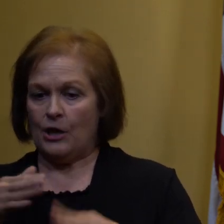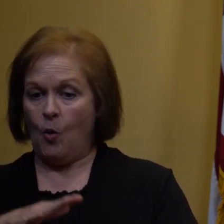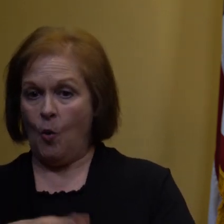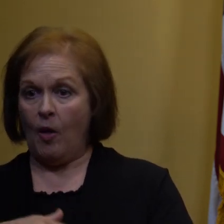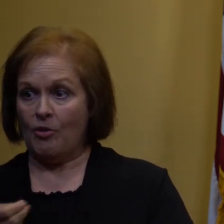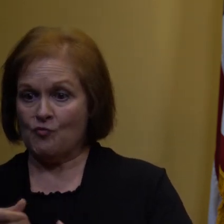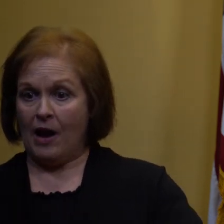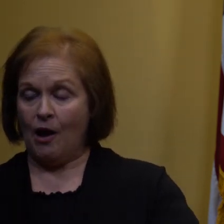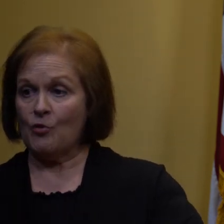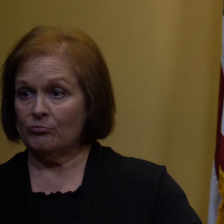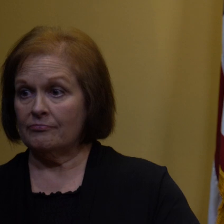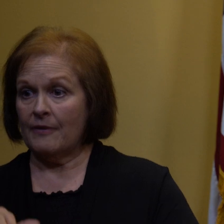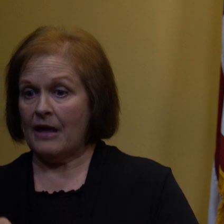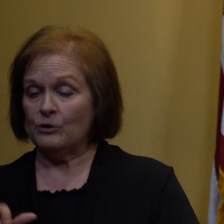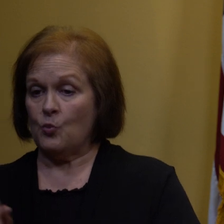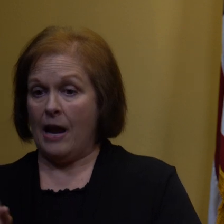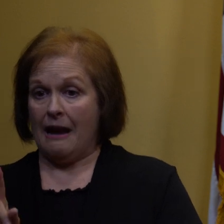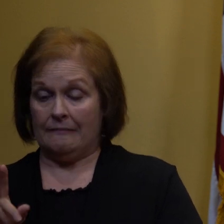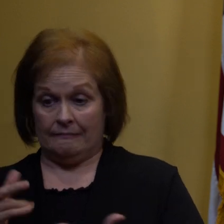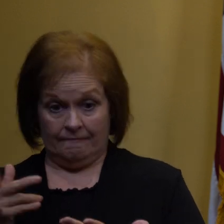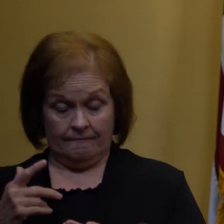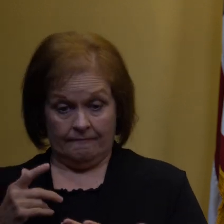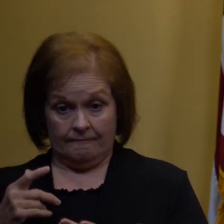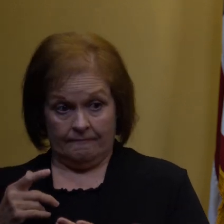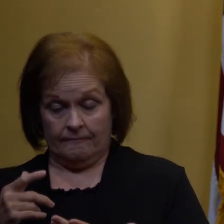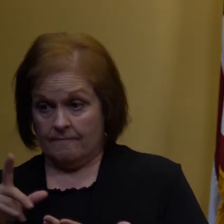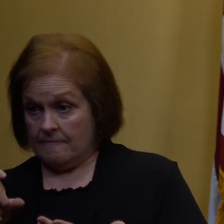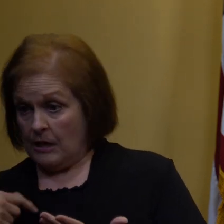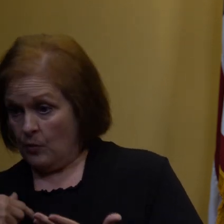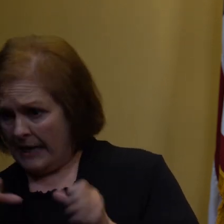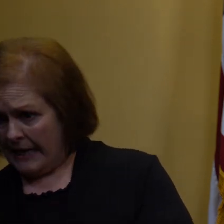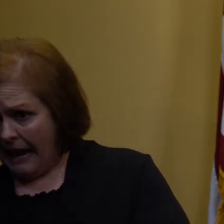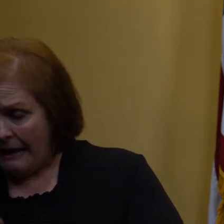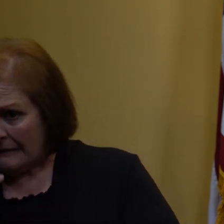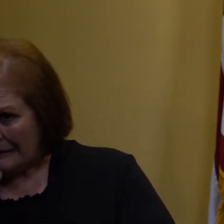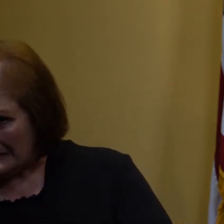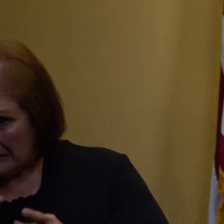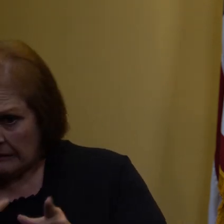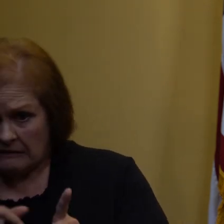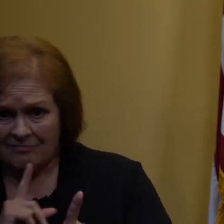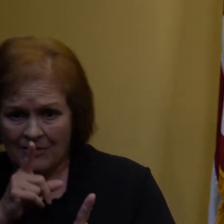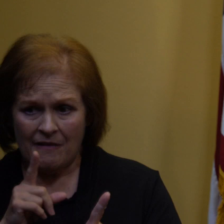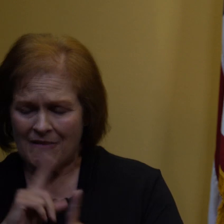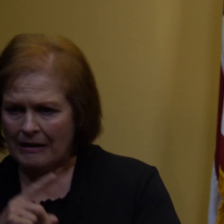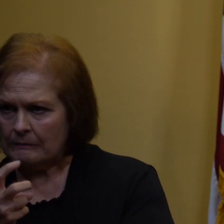And it's whether being able to distinguish between what's fact and what's